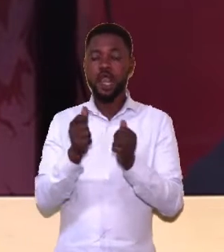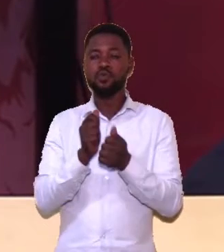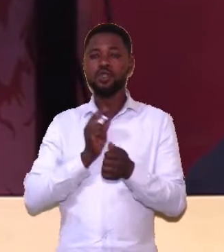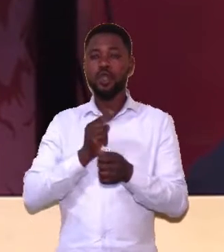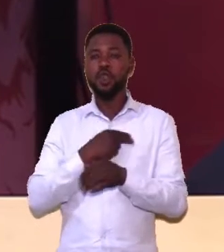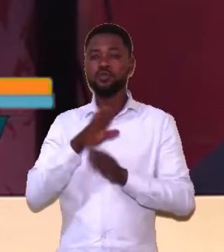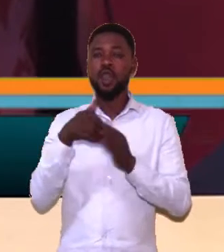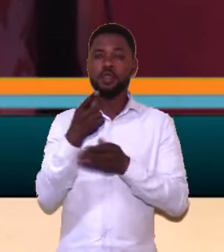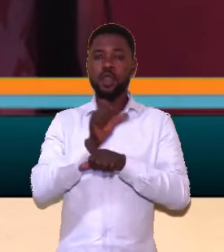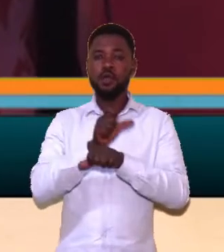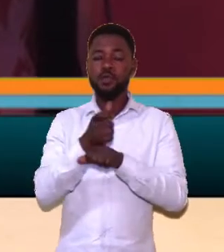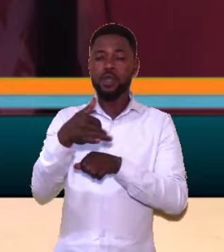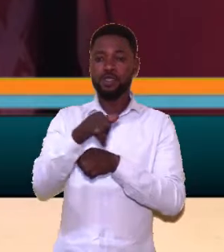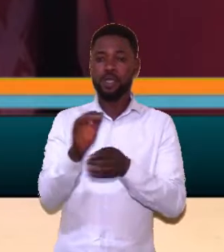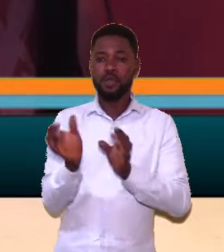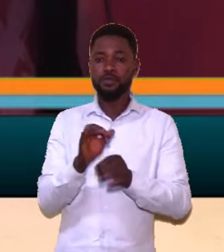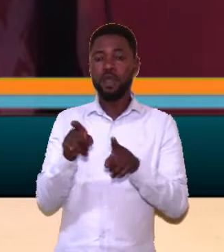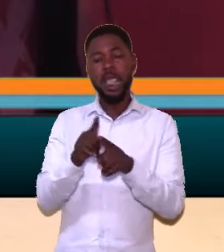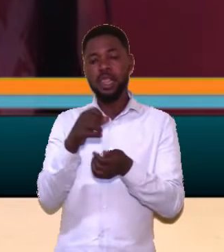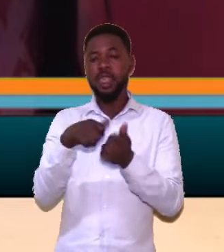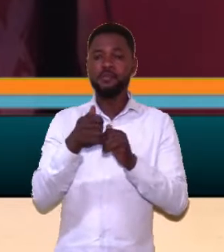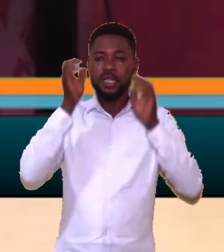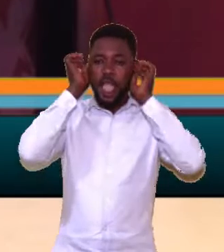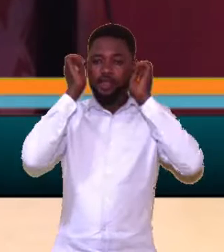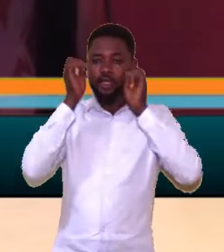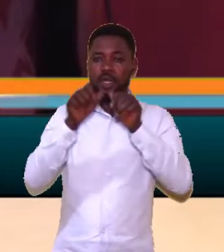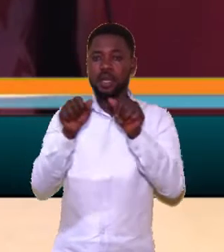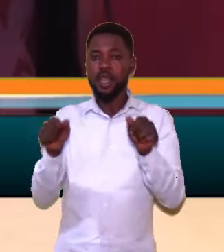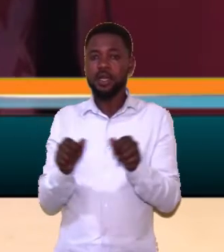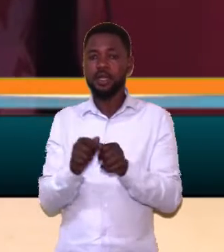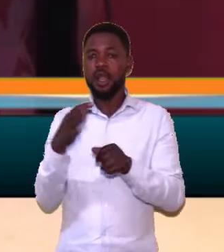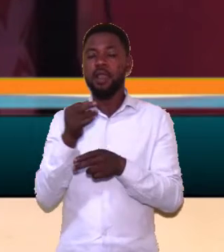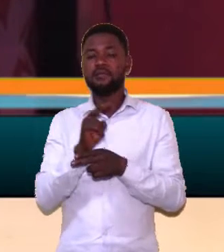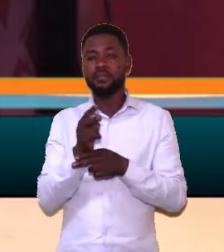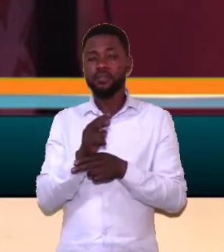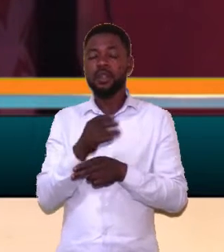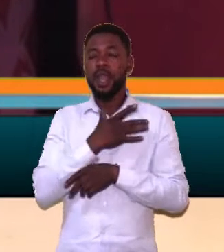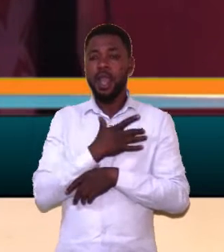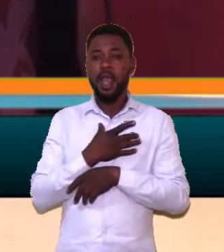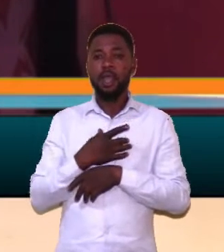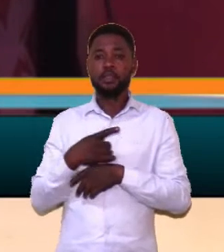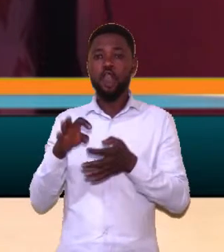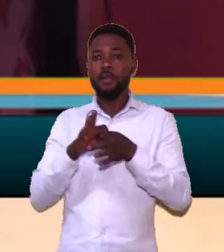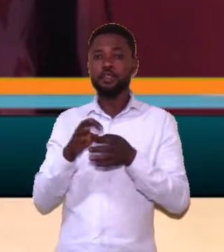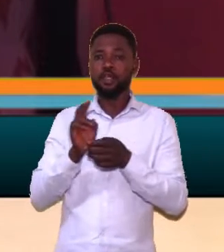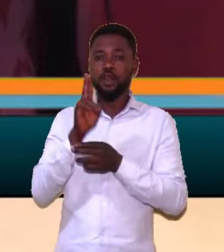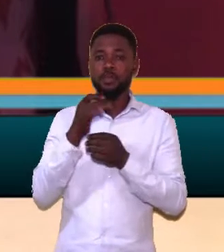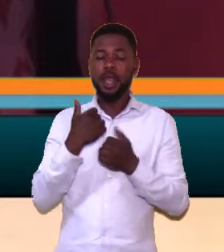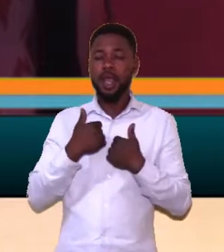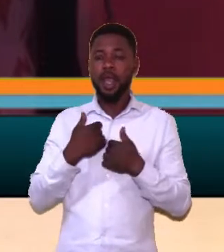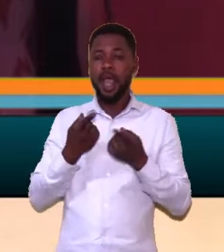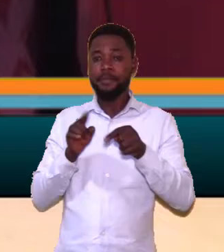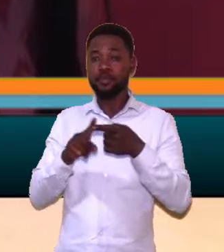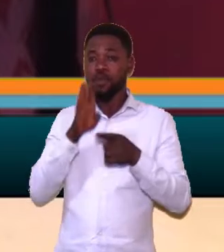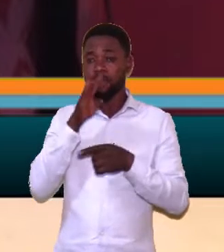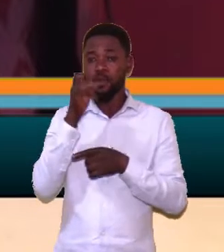us all the work they do as regards the educational aspects of Co-Creation Hub. Co-Creation Hub happens to be